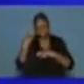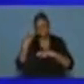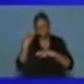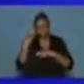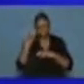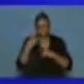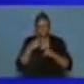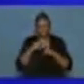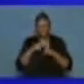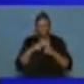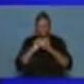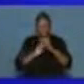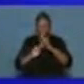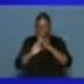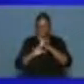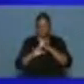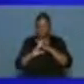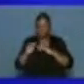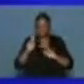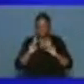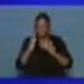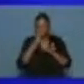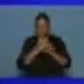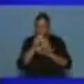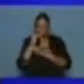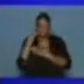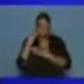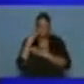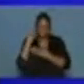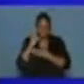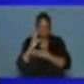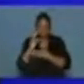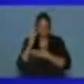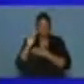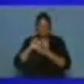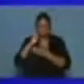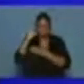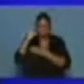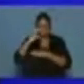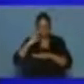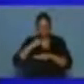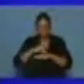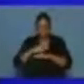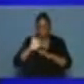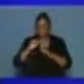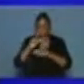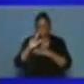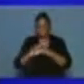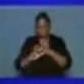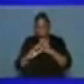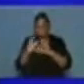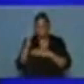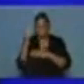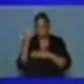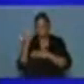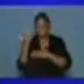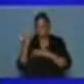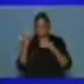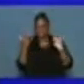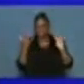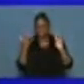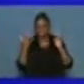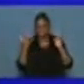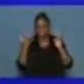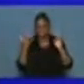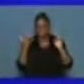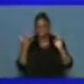majority of our senior athletes to stop here at home for the B3A Senior Nationals set to take place July 5th to the 7th, the Thomas A. Robinson